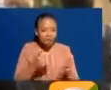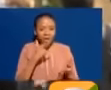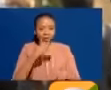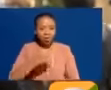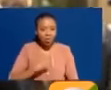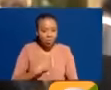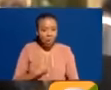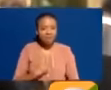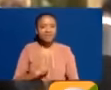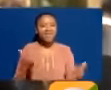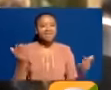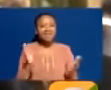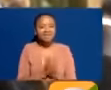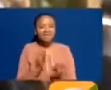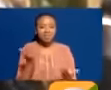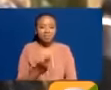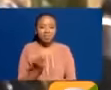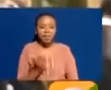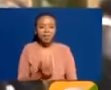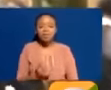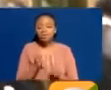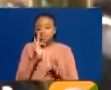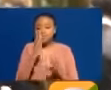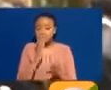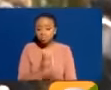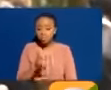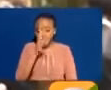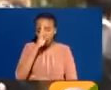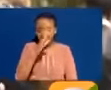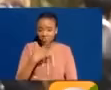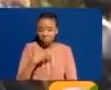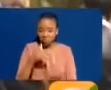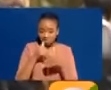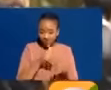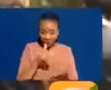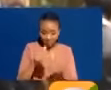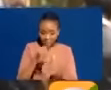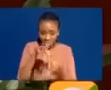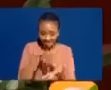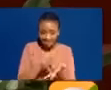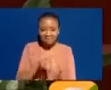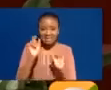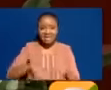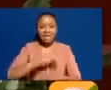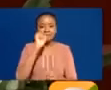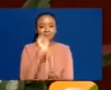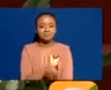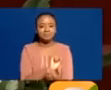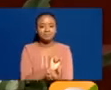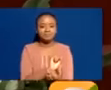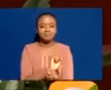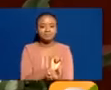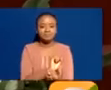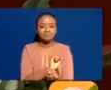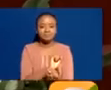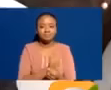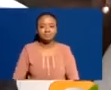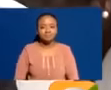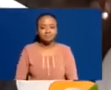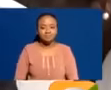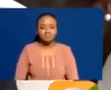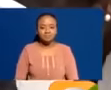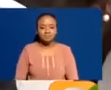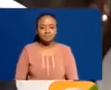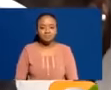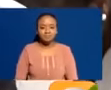pale ipo. Mimi naona kama serikali kama ingetaka kufuatilia ingeshika hawa watu. The family, which held a memorial service